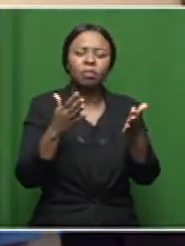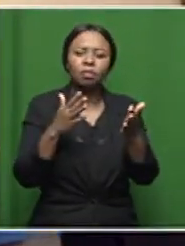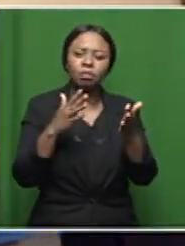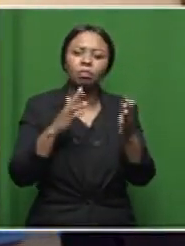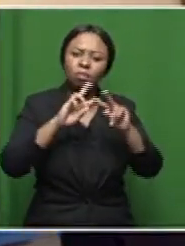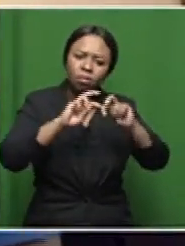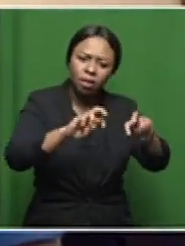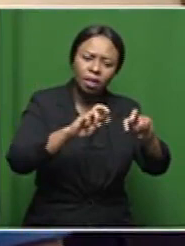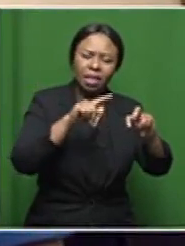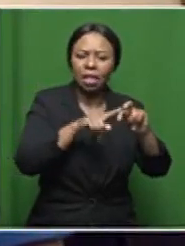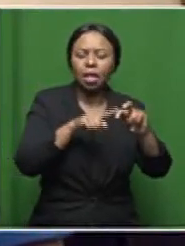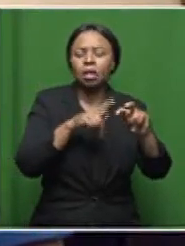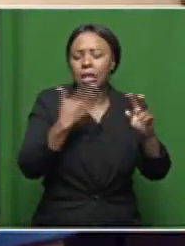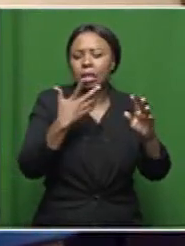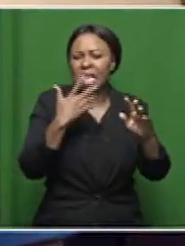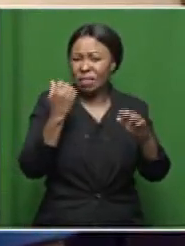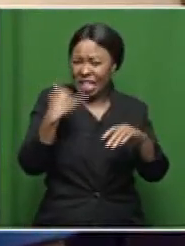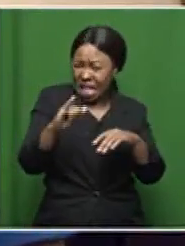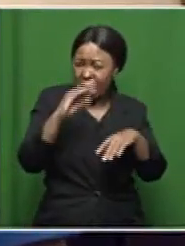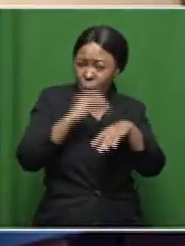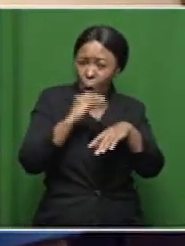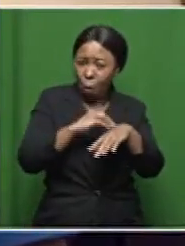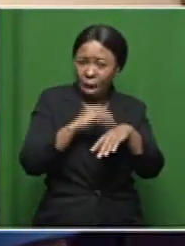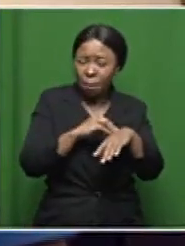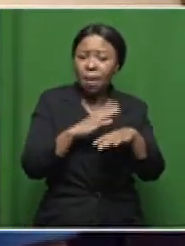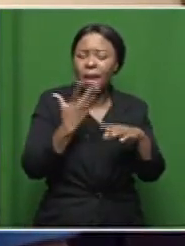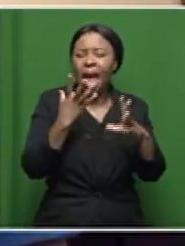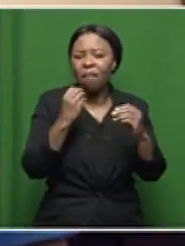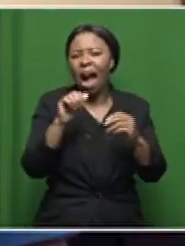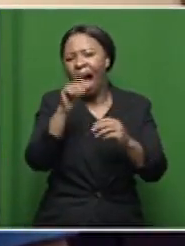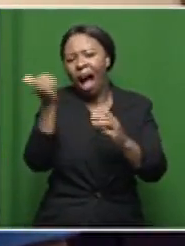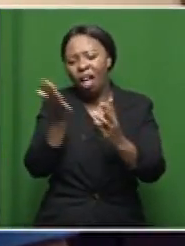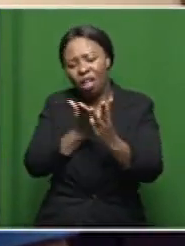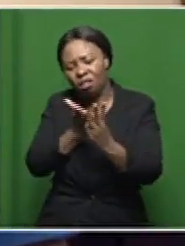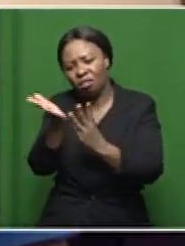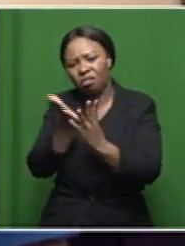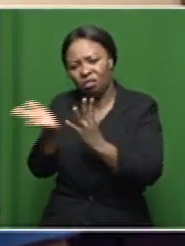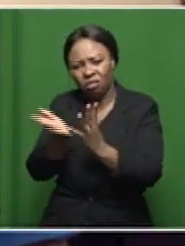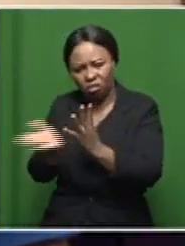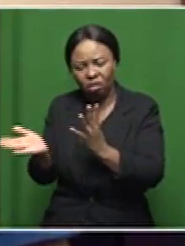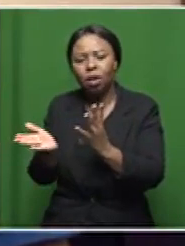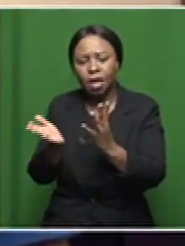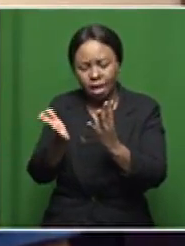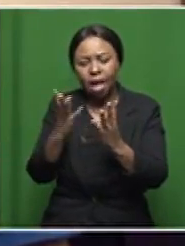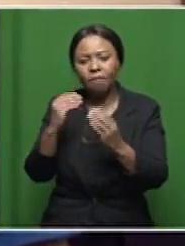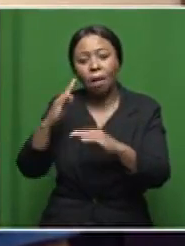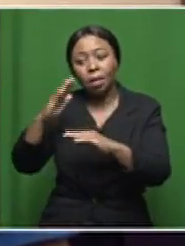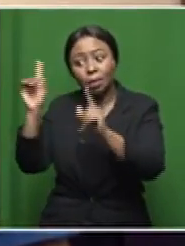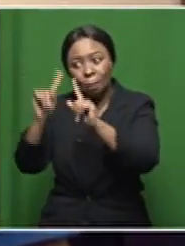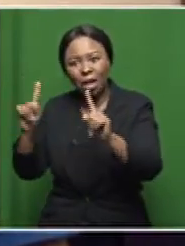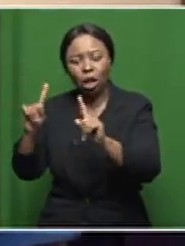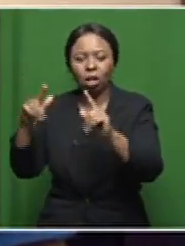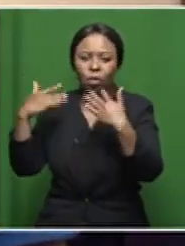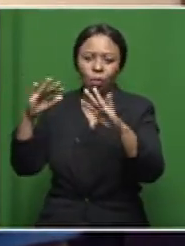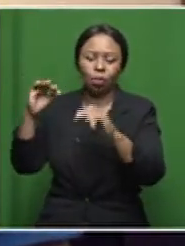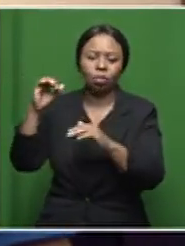giving her problems, then they need to consider there's other types of cervical cerclages. There's some that actually come with more of a specialized type.